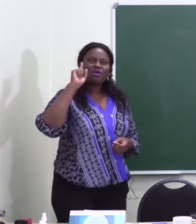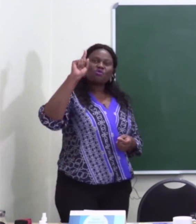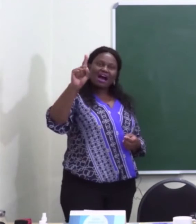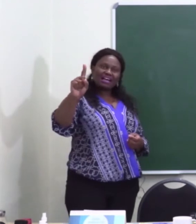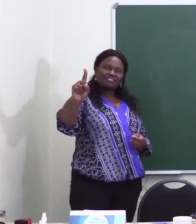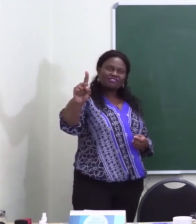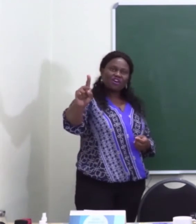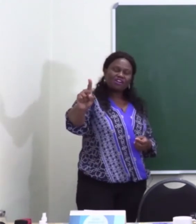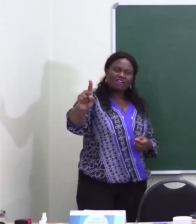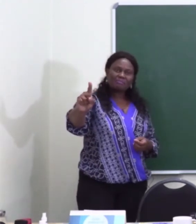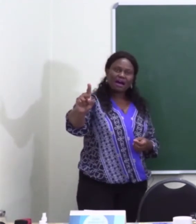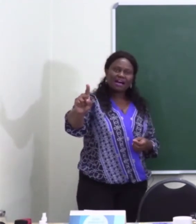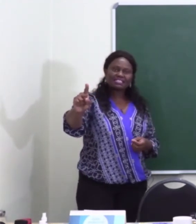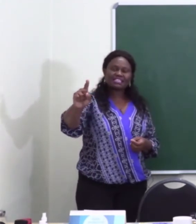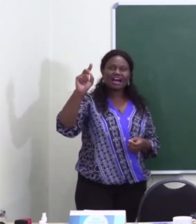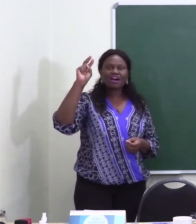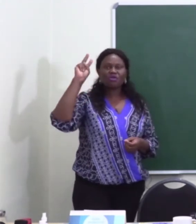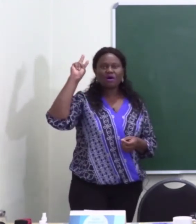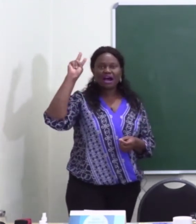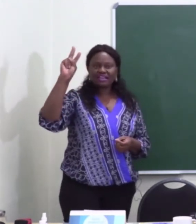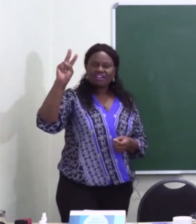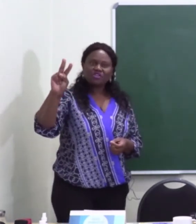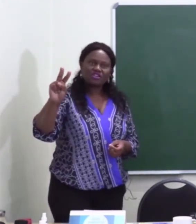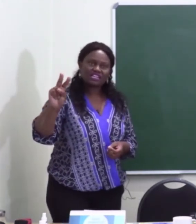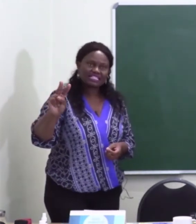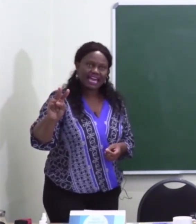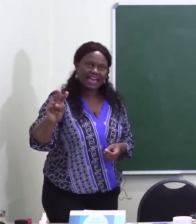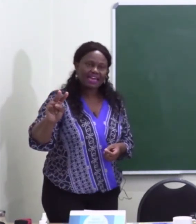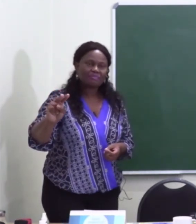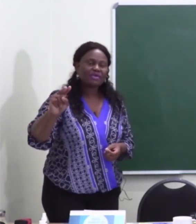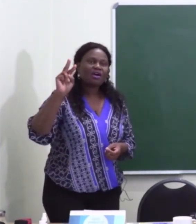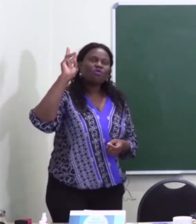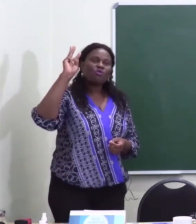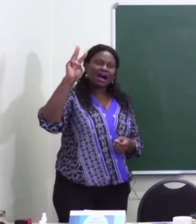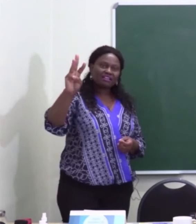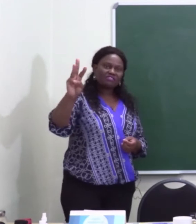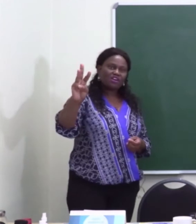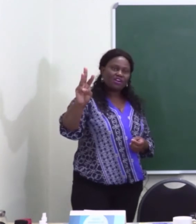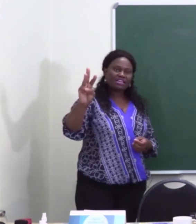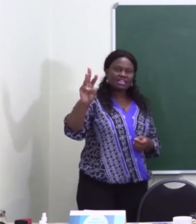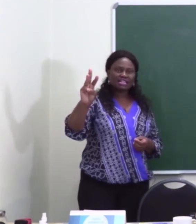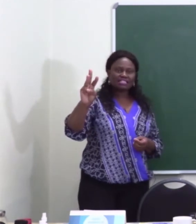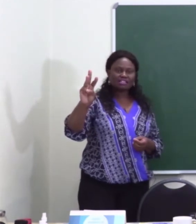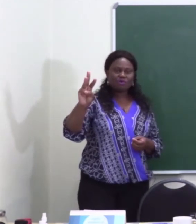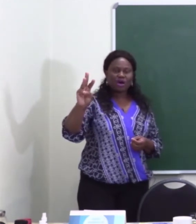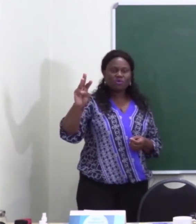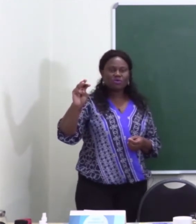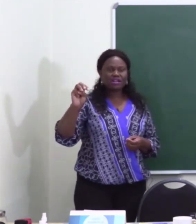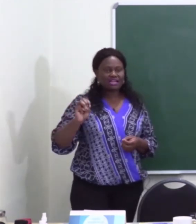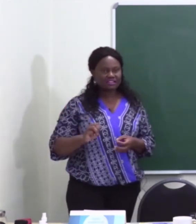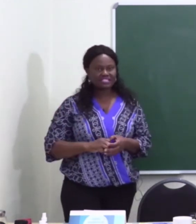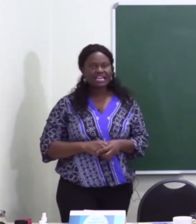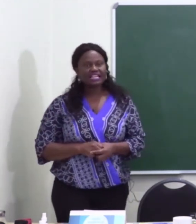full. 1 for the master, 1 for the dame, 1 for the little